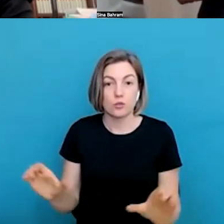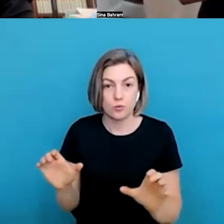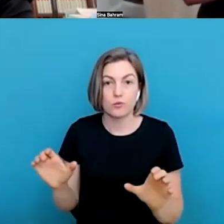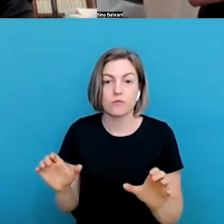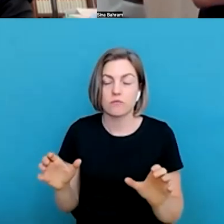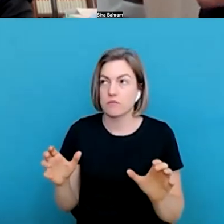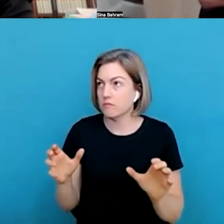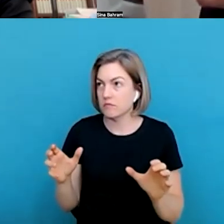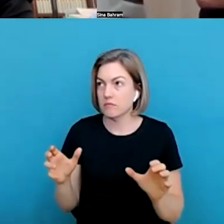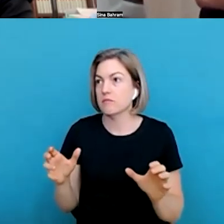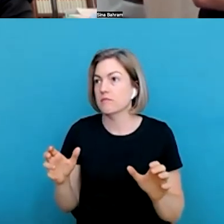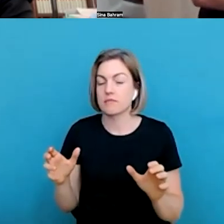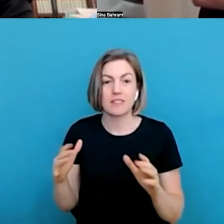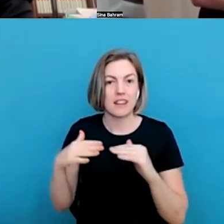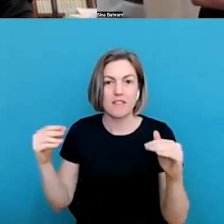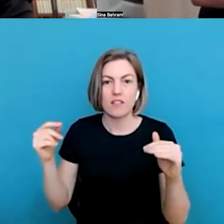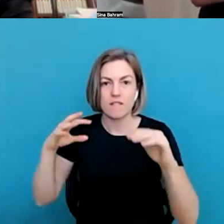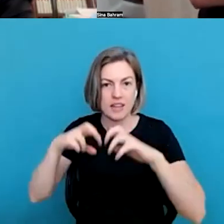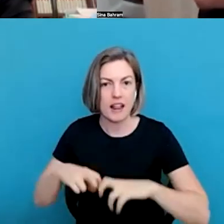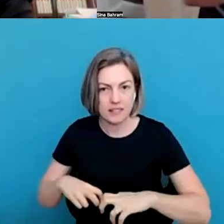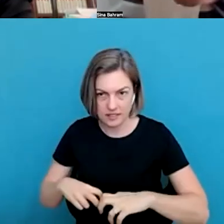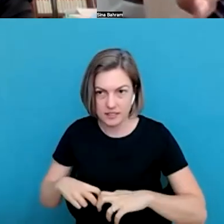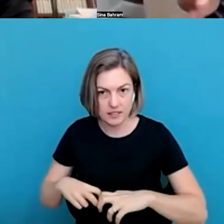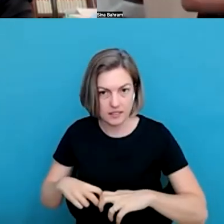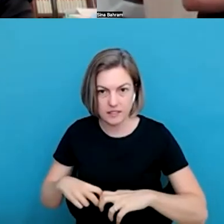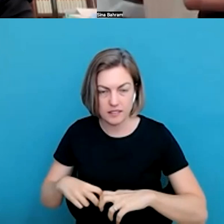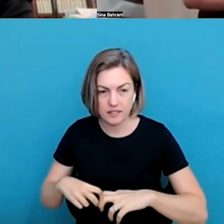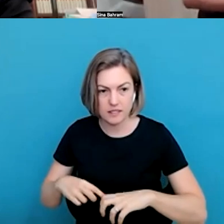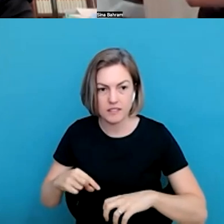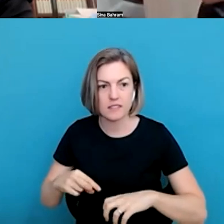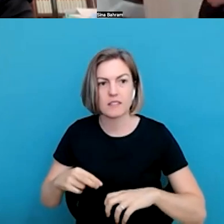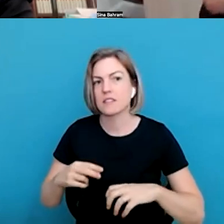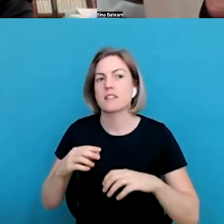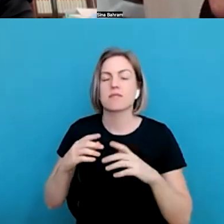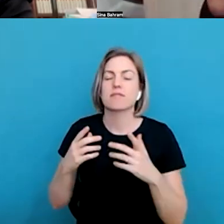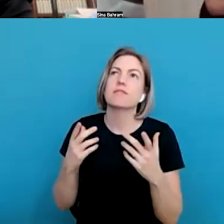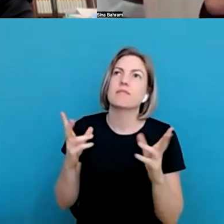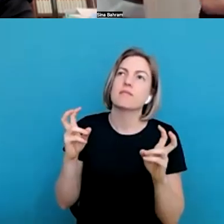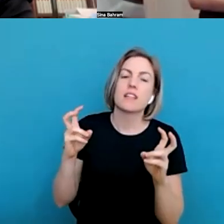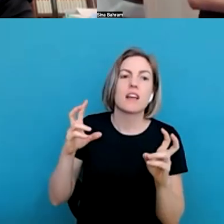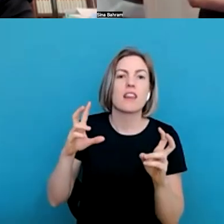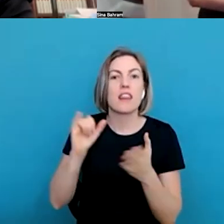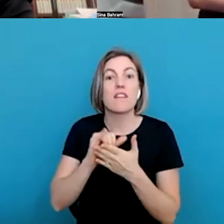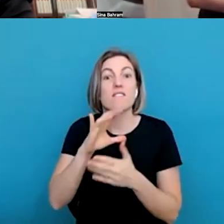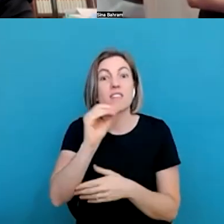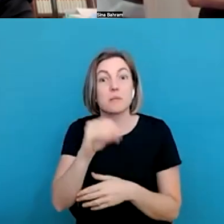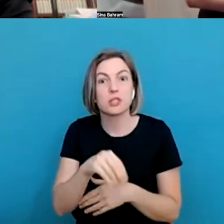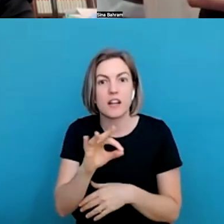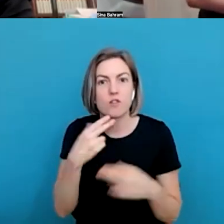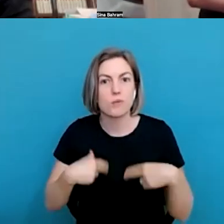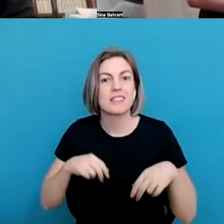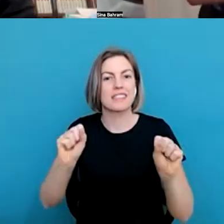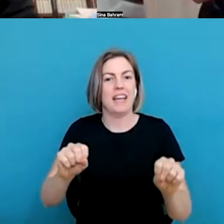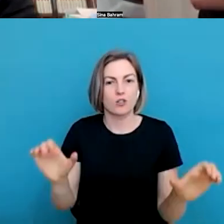the level of analysis that, for lack of a better word, 50% of humans would be able to do,